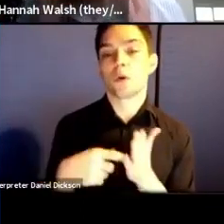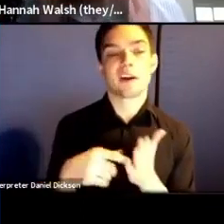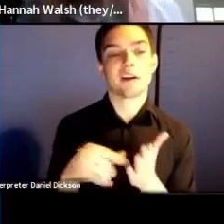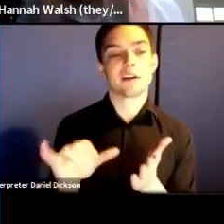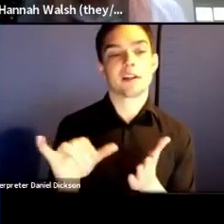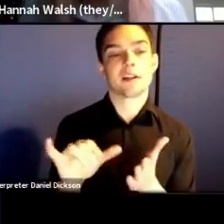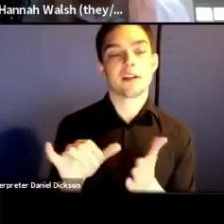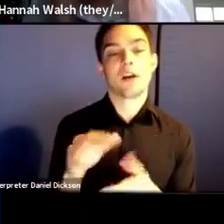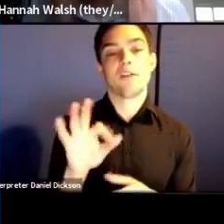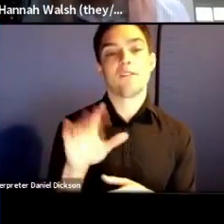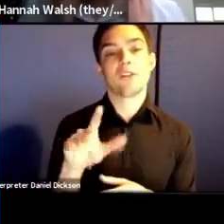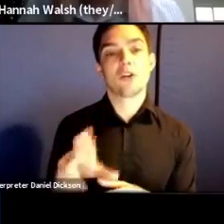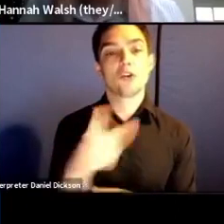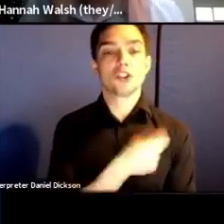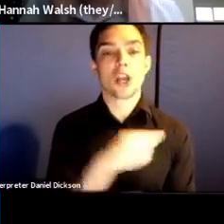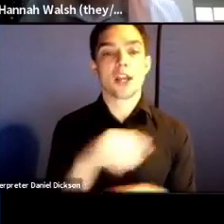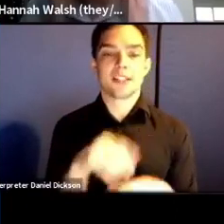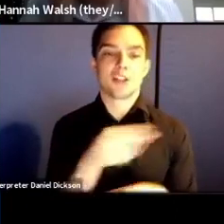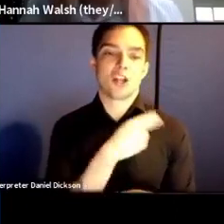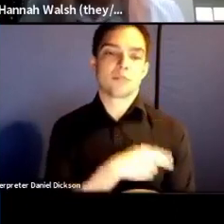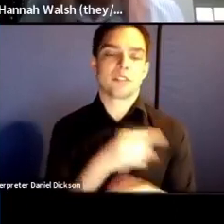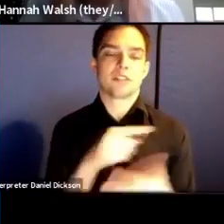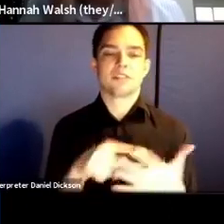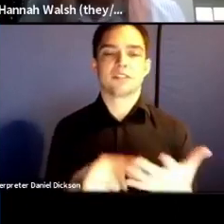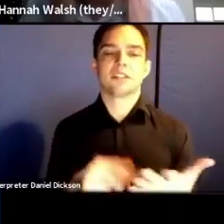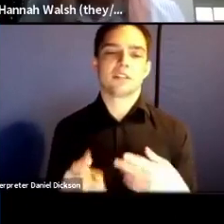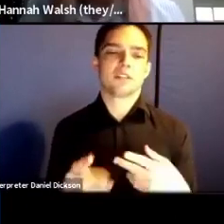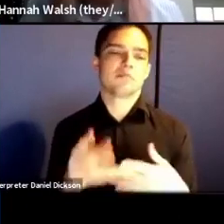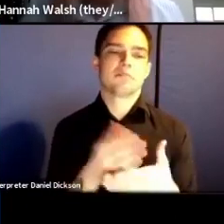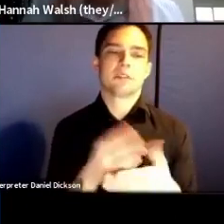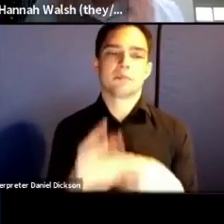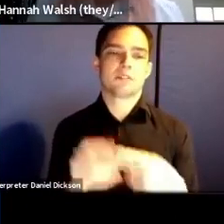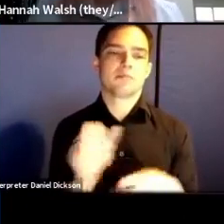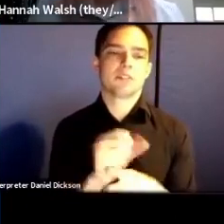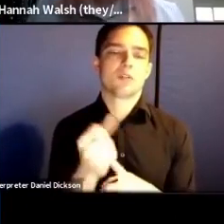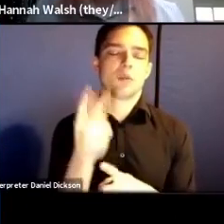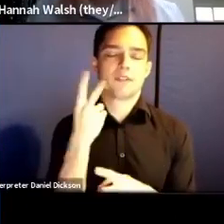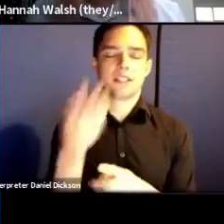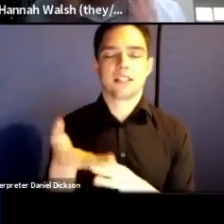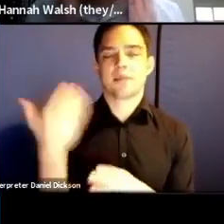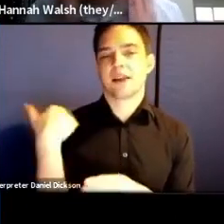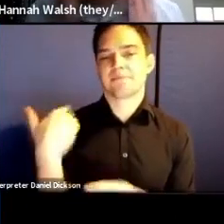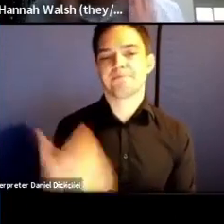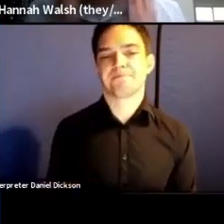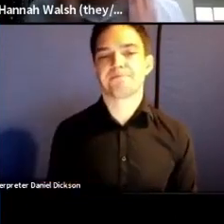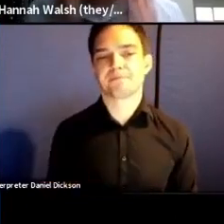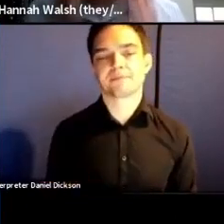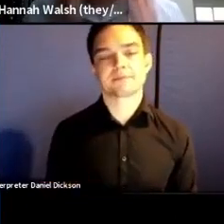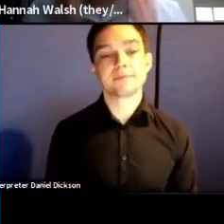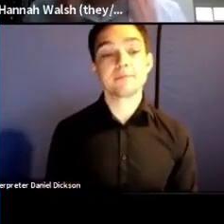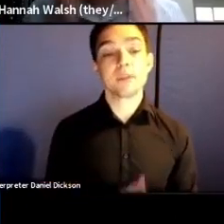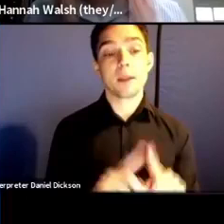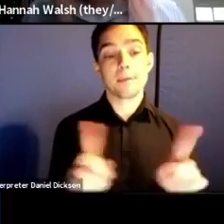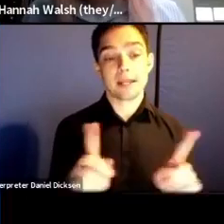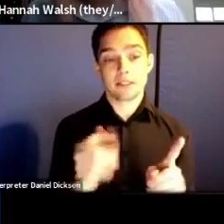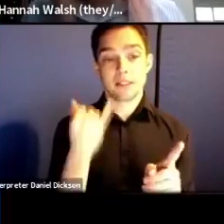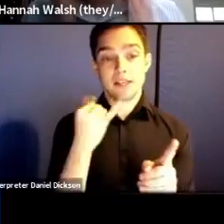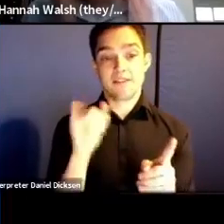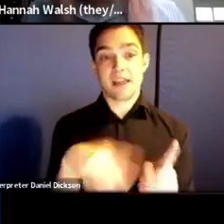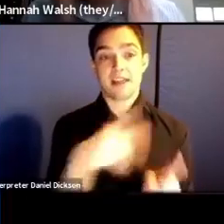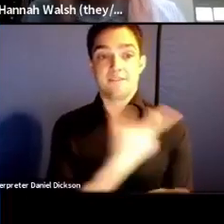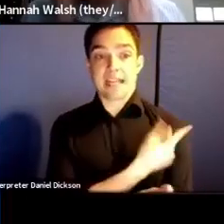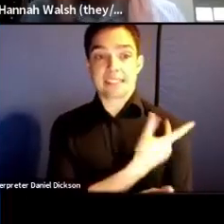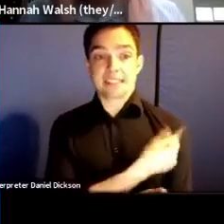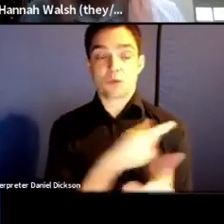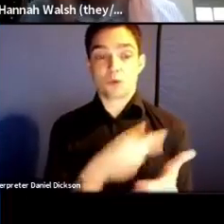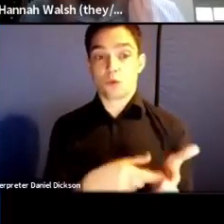the flu shot potentially in a hospital. Those are some instances we've seen in the past before. But if this vaccine requirement is